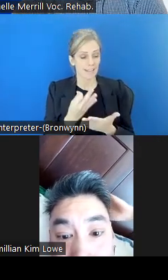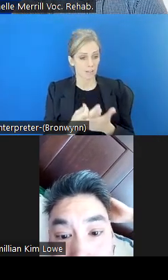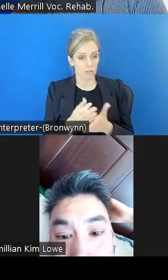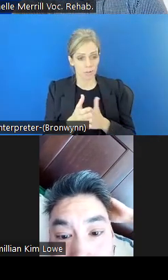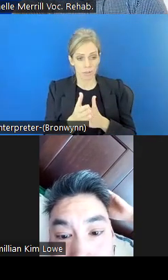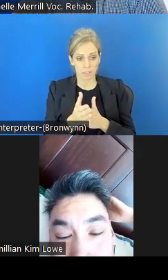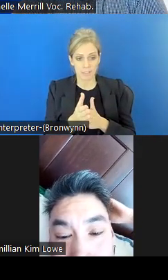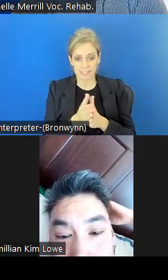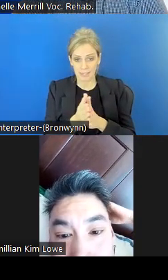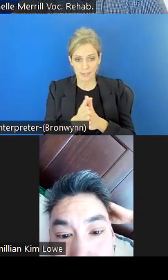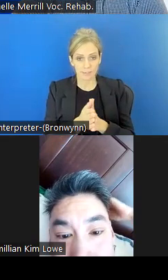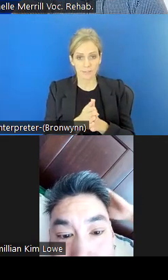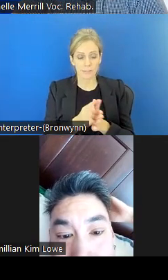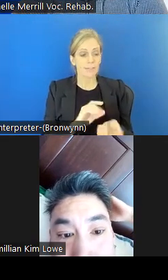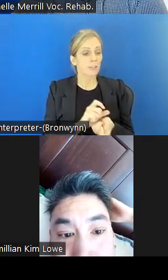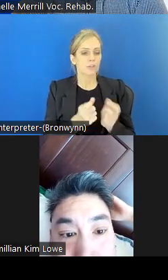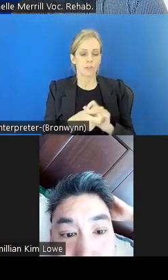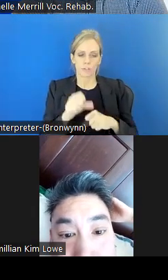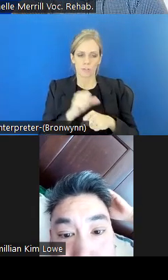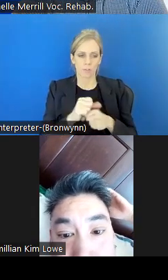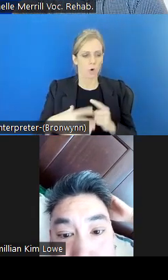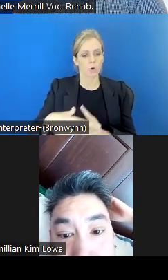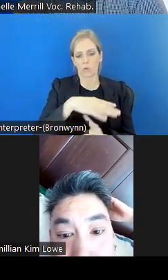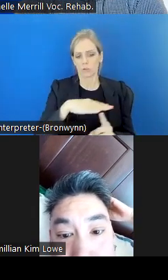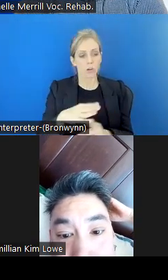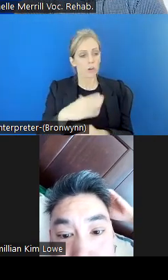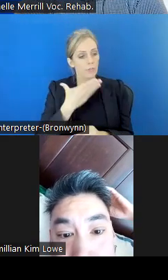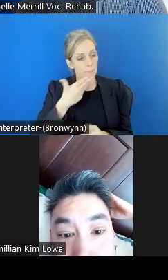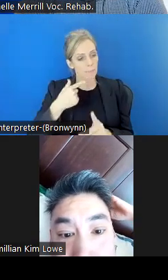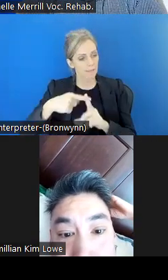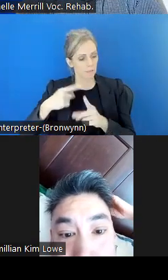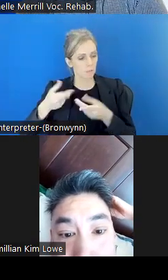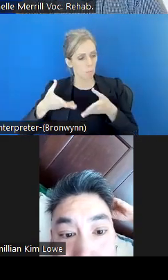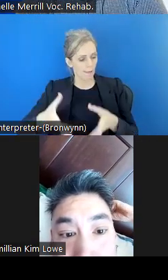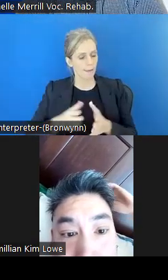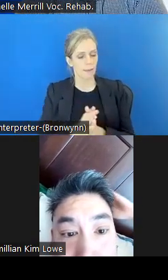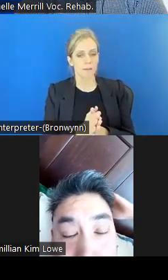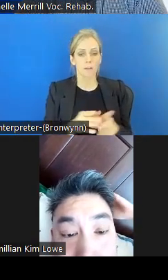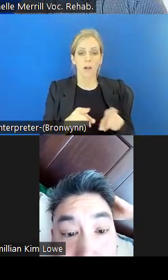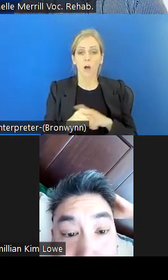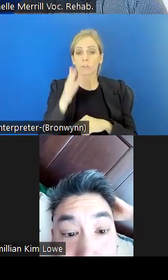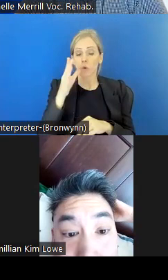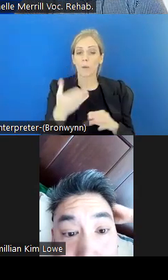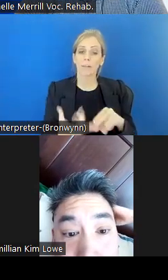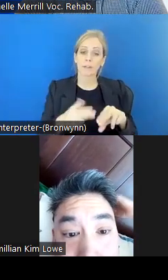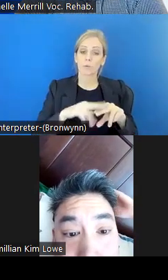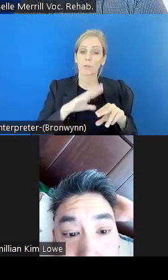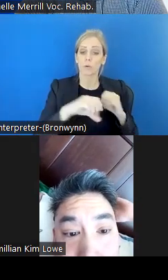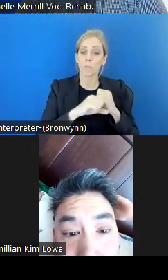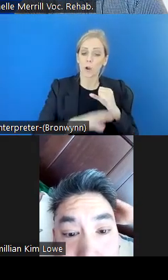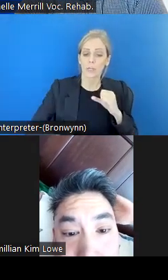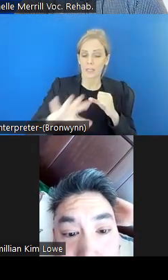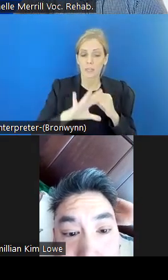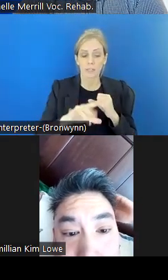way. And it certainly will increase your market and give you a competitive